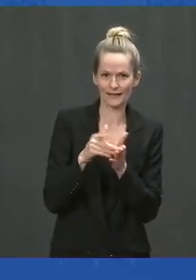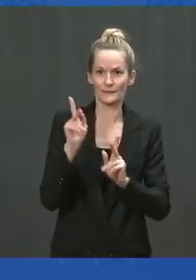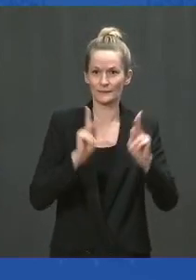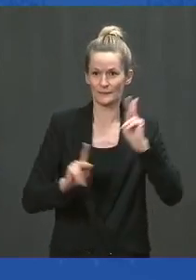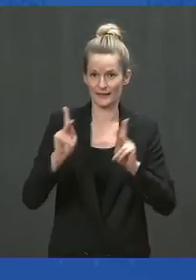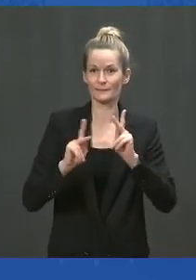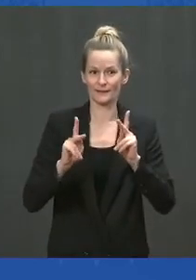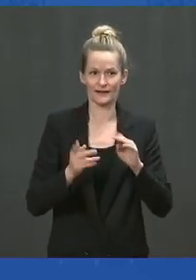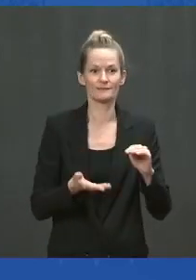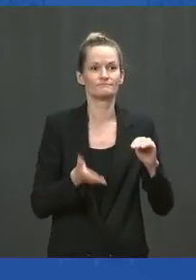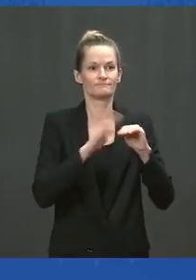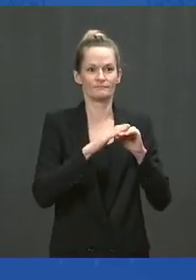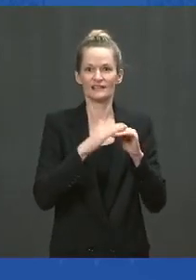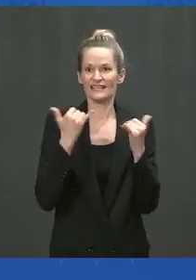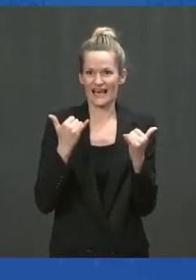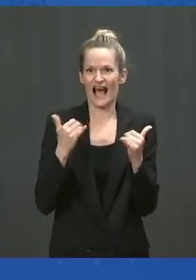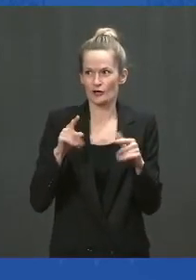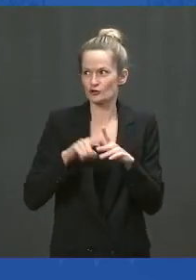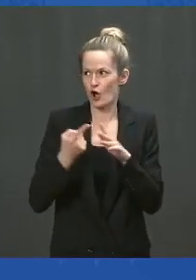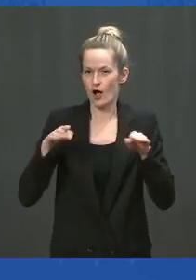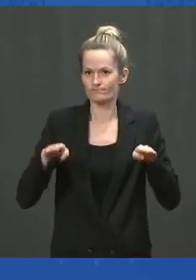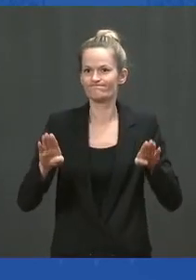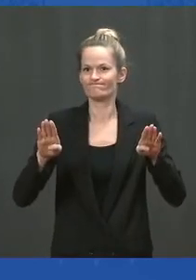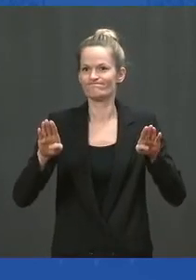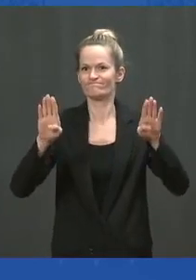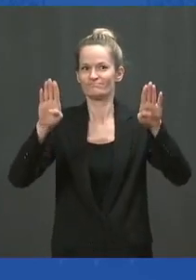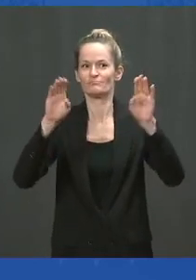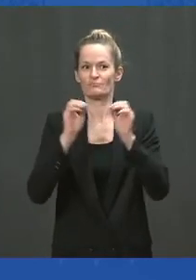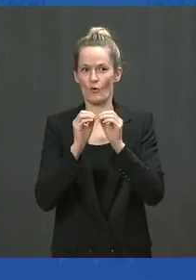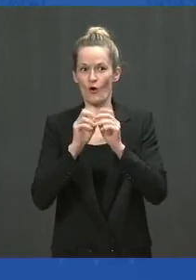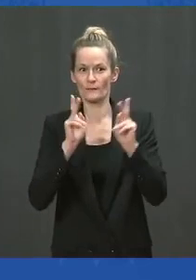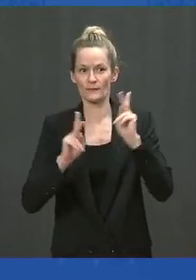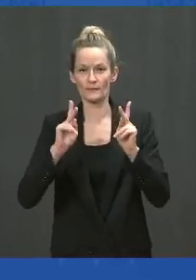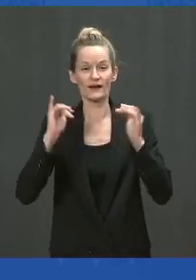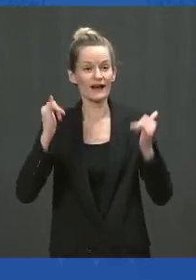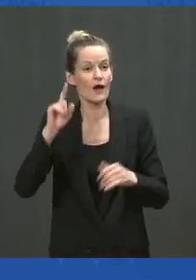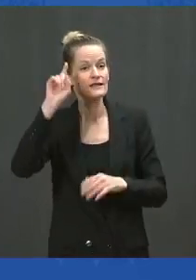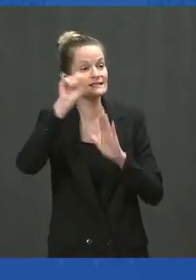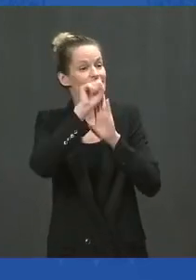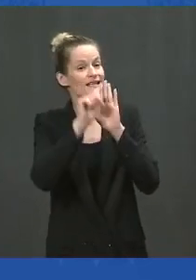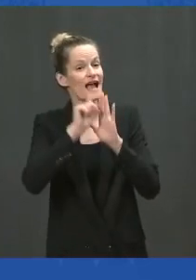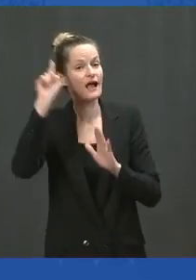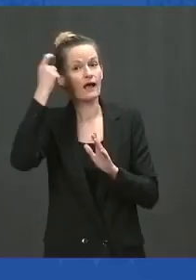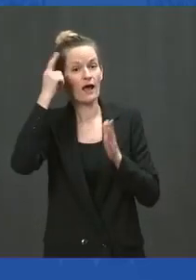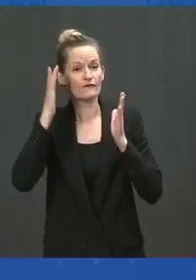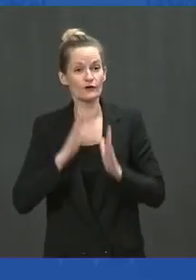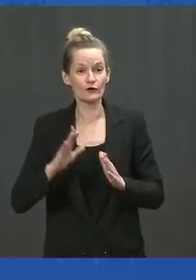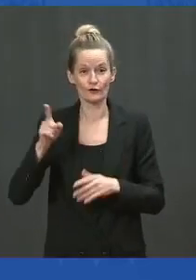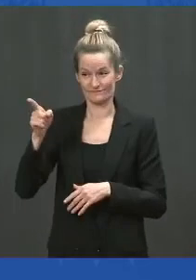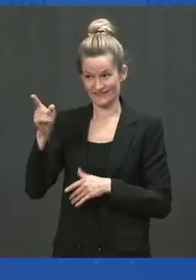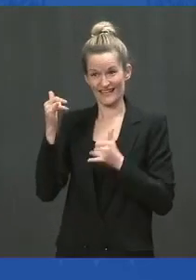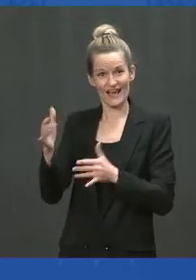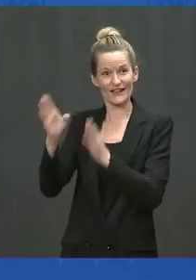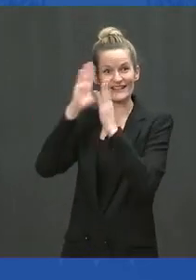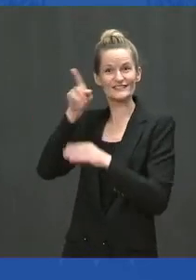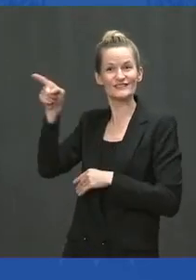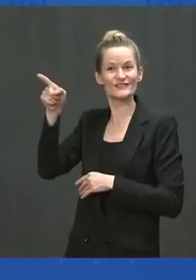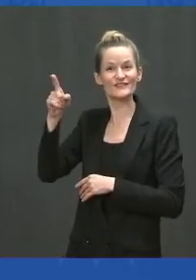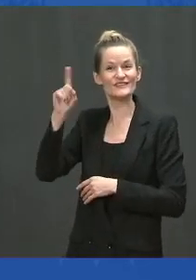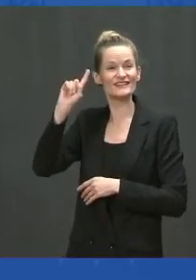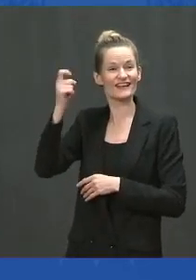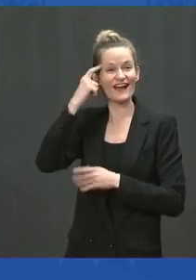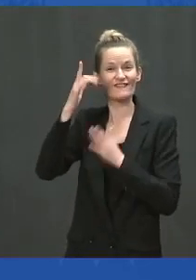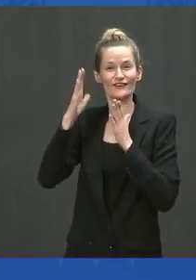time. I want to thank the governors. I listened to the governor of Maryland today on the television. He's doing a heck of a job.